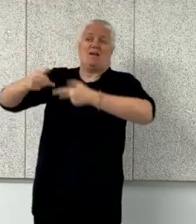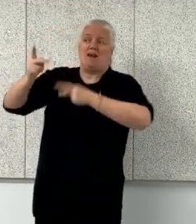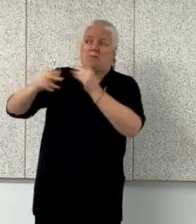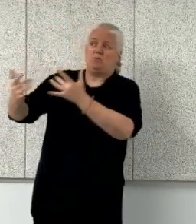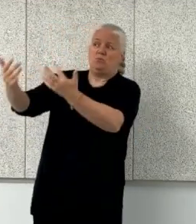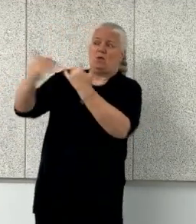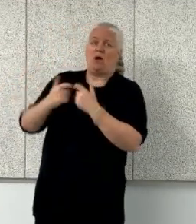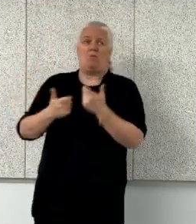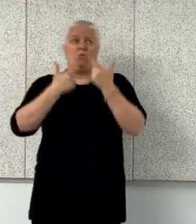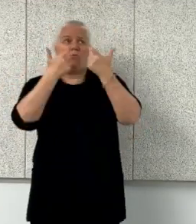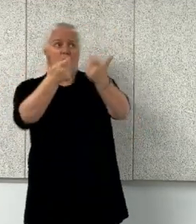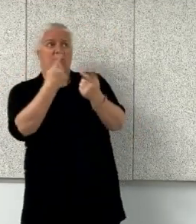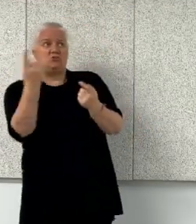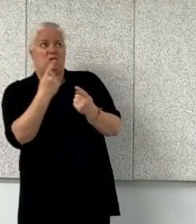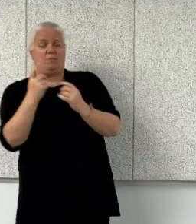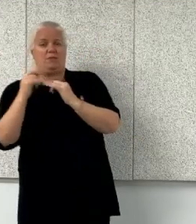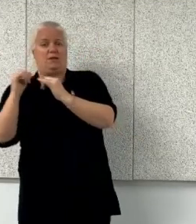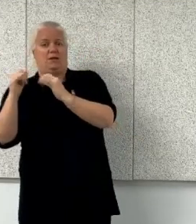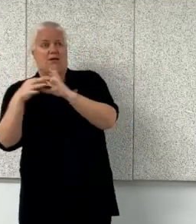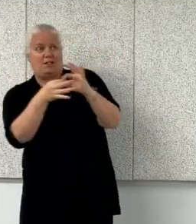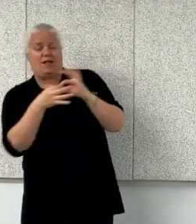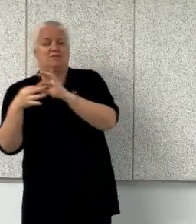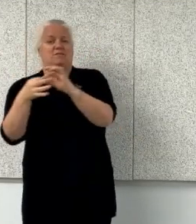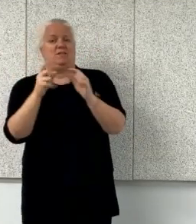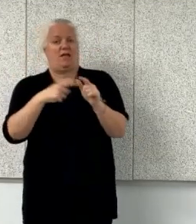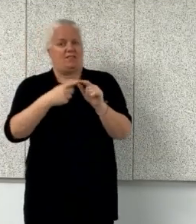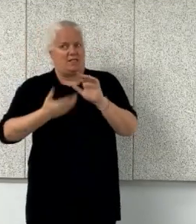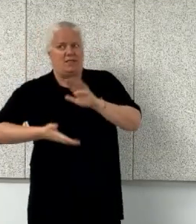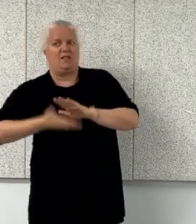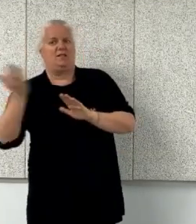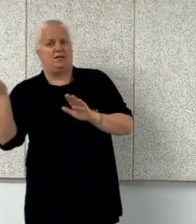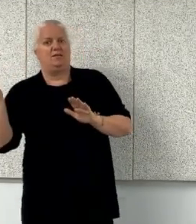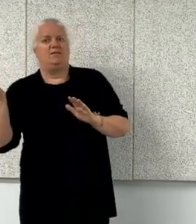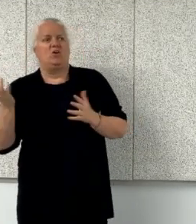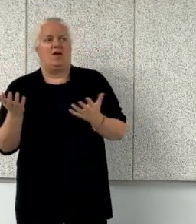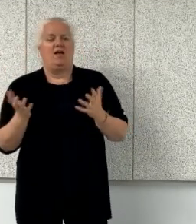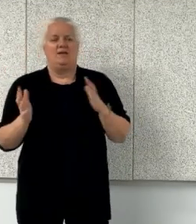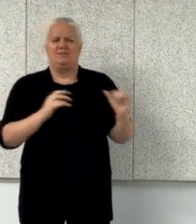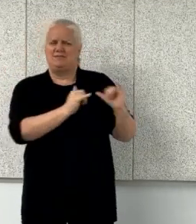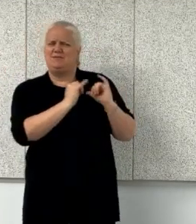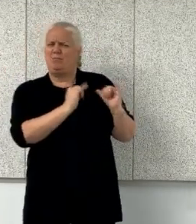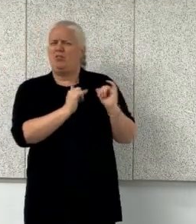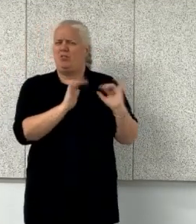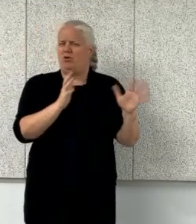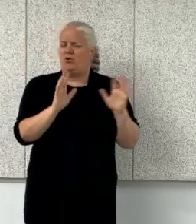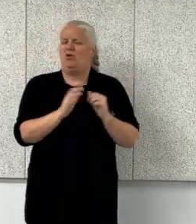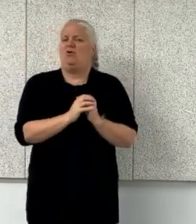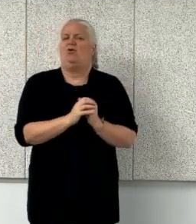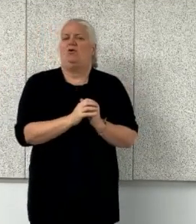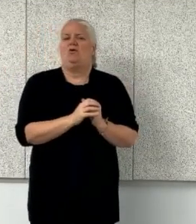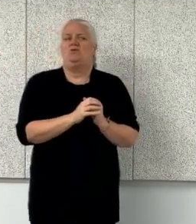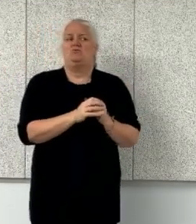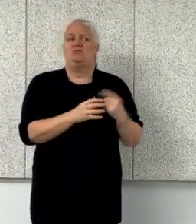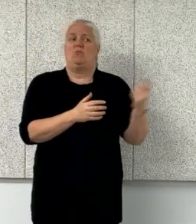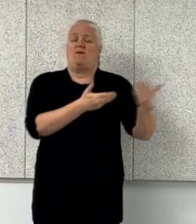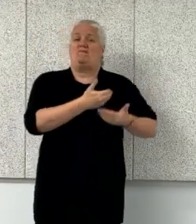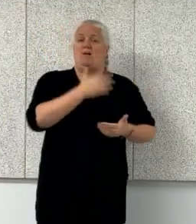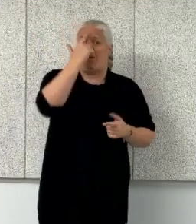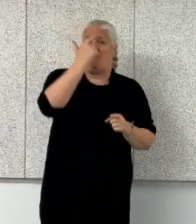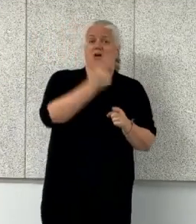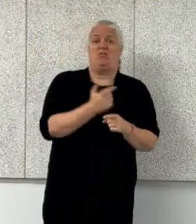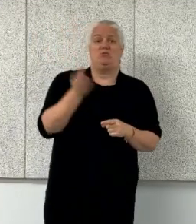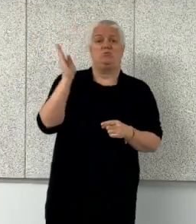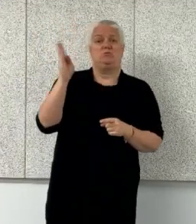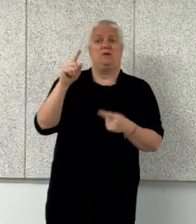something or leave with something. And it was really, really fascinating. And the students loved it. I have to tell you, Emily, they loved